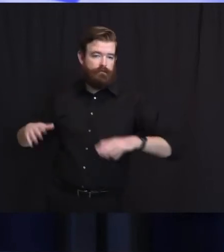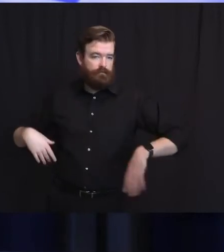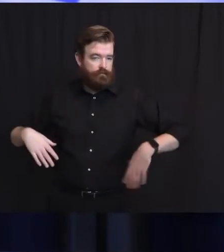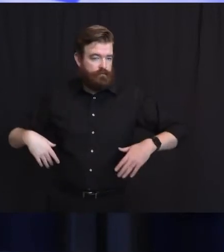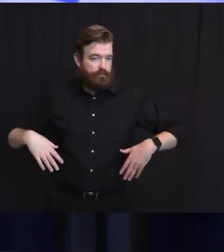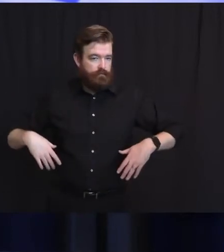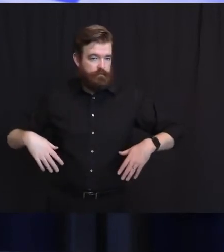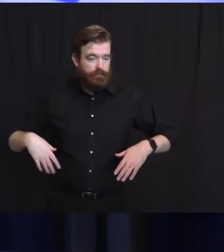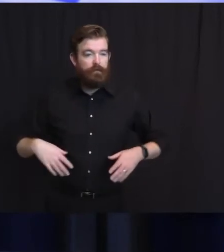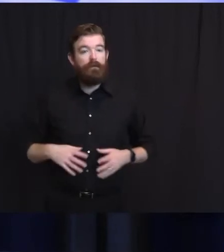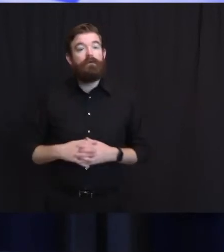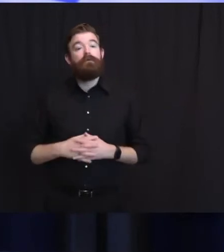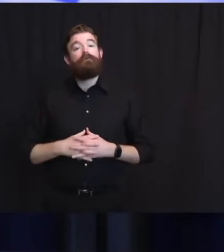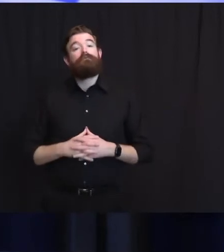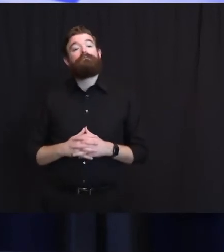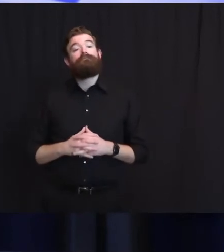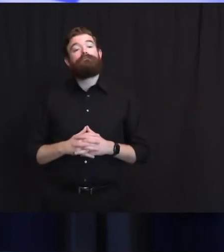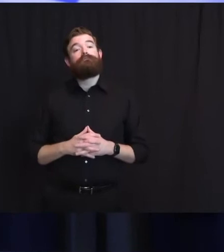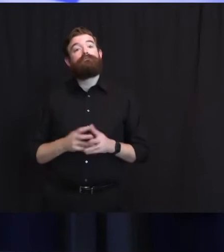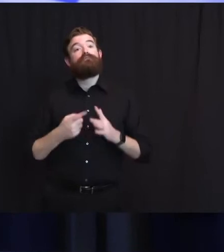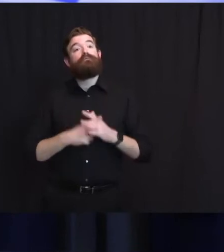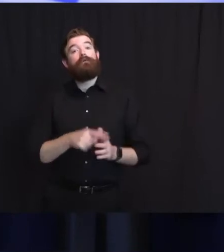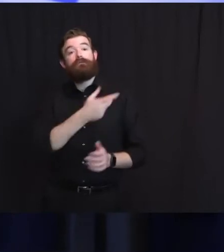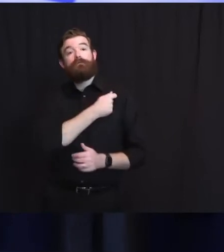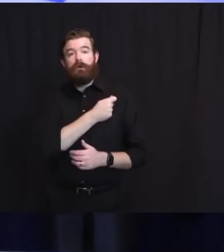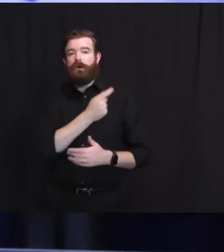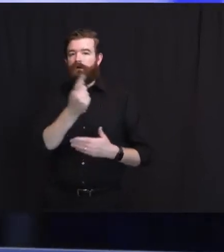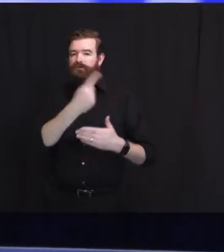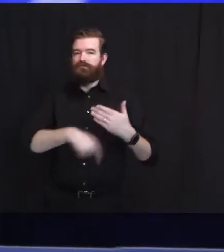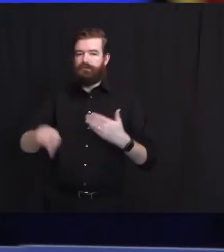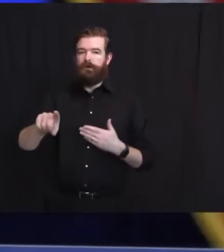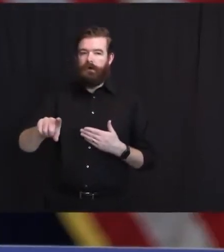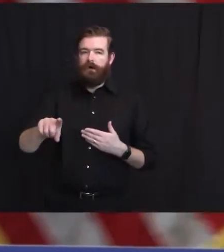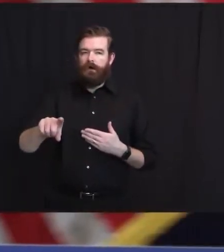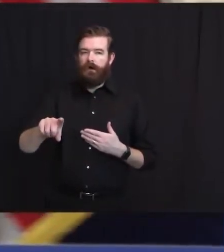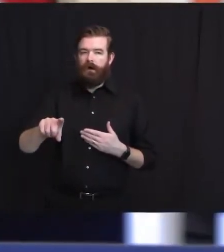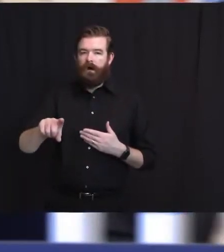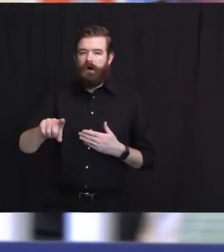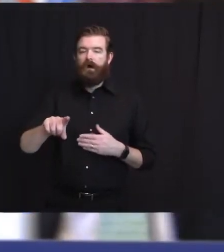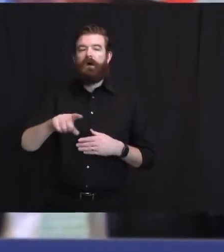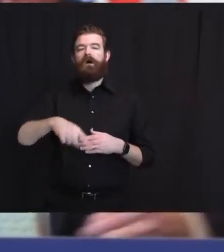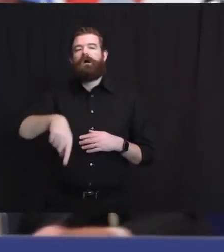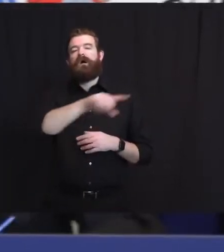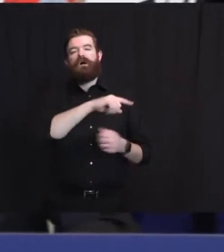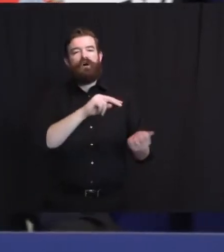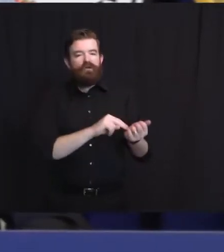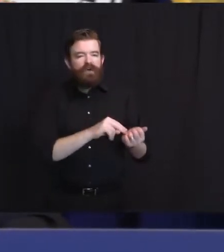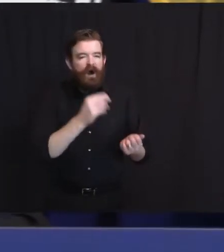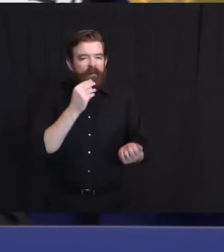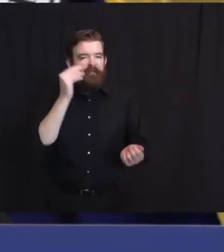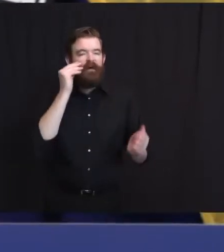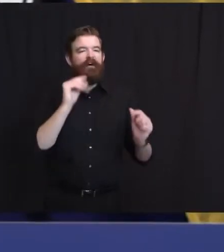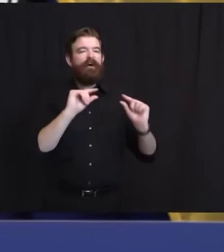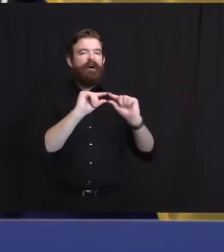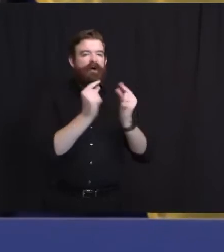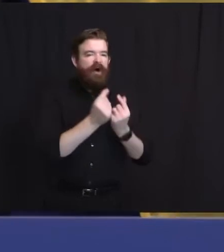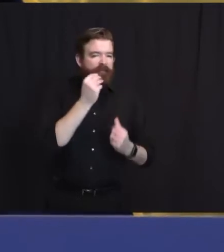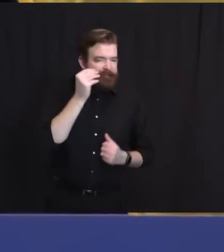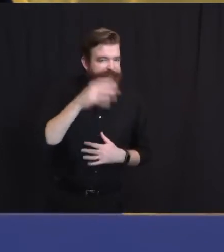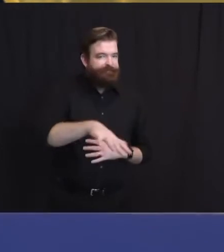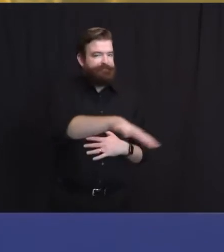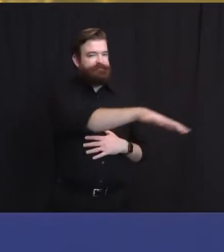Long-term care will start next week. Mike Simon, tell him I said, I haven't seen him in ages. I hope he's okay. Listen, we like